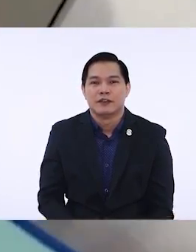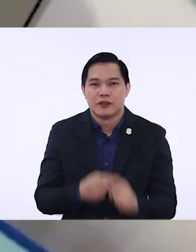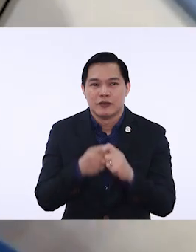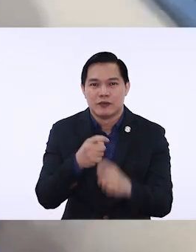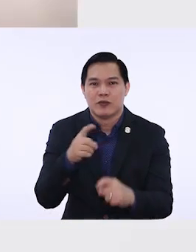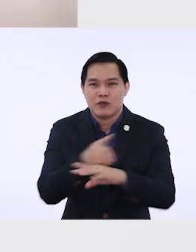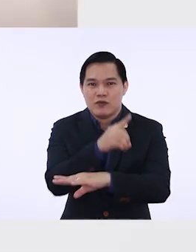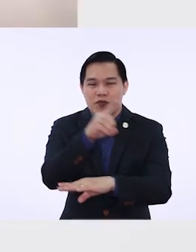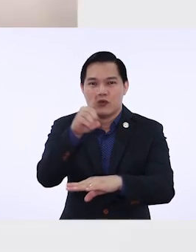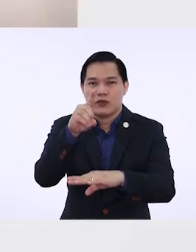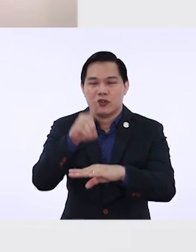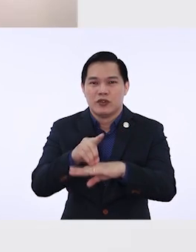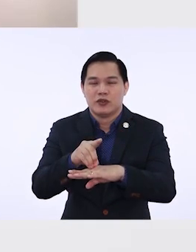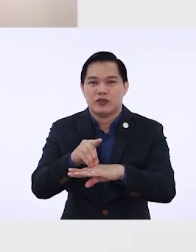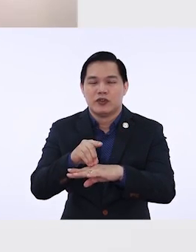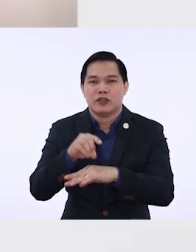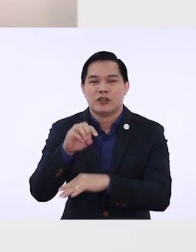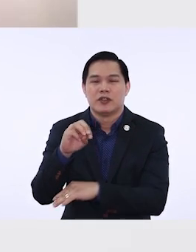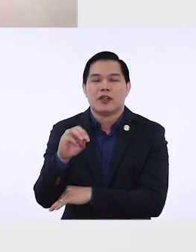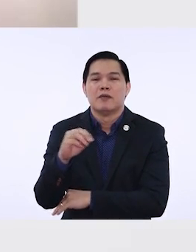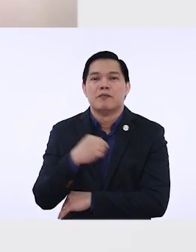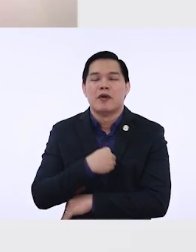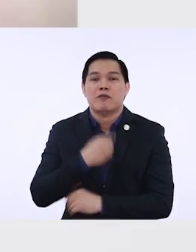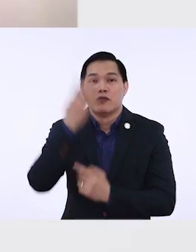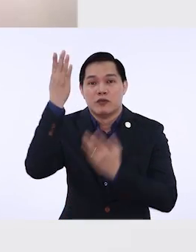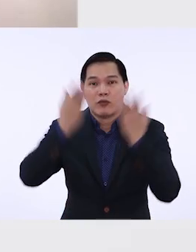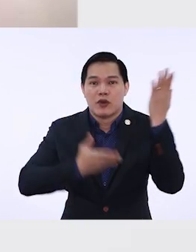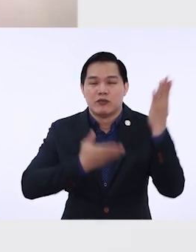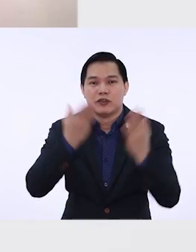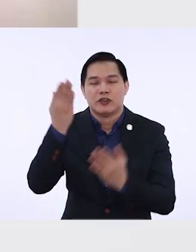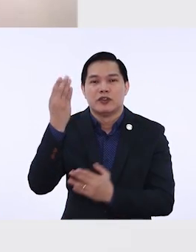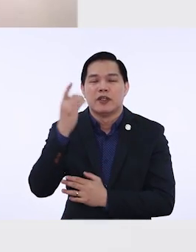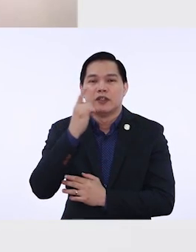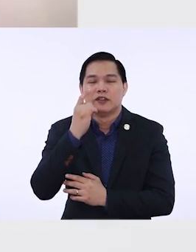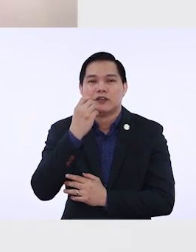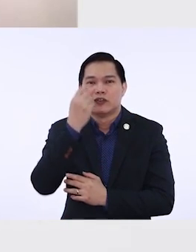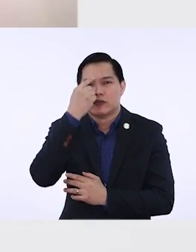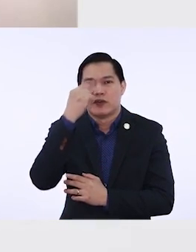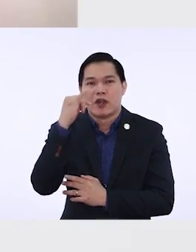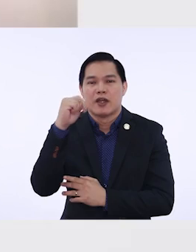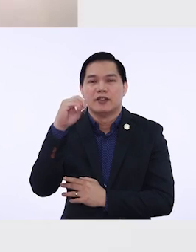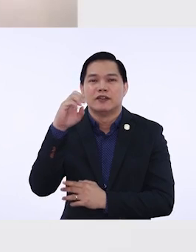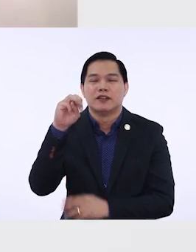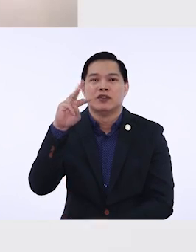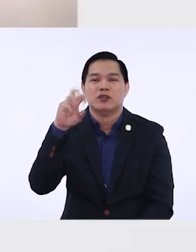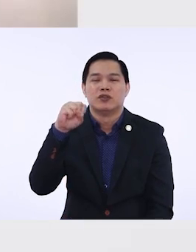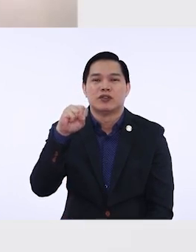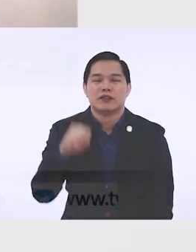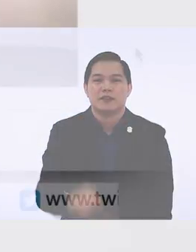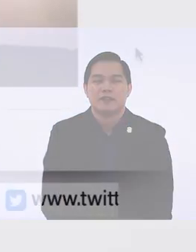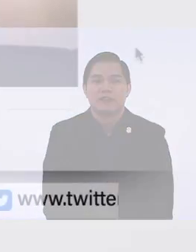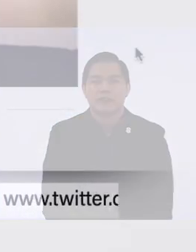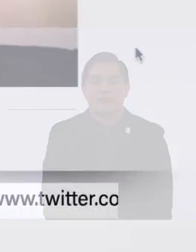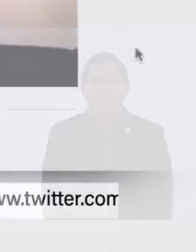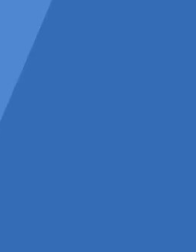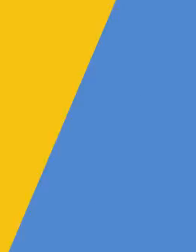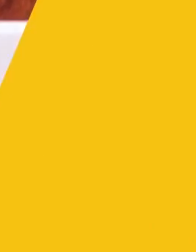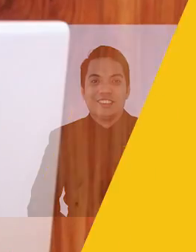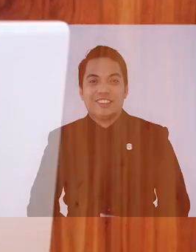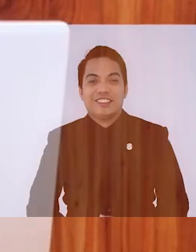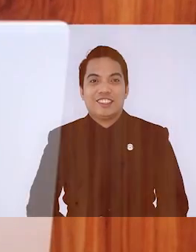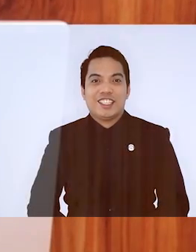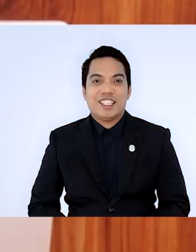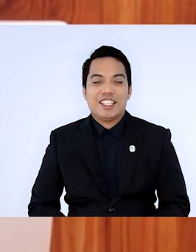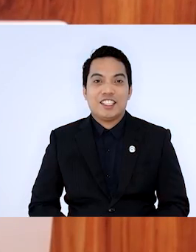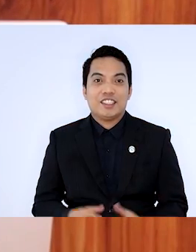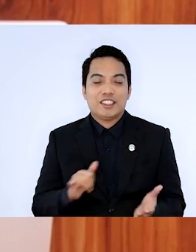From the District Multimedia of Malaysia, I am Sister Gazelle Joy Ragat for Iglesia Ni Cristo News Network.